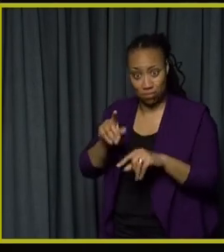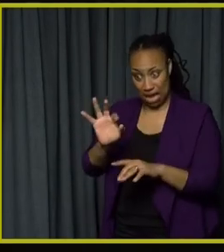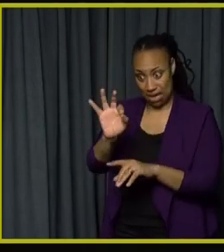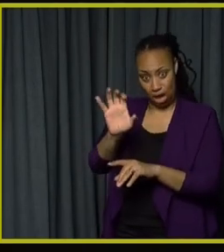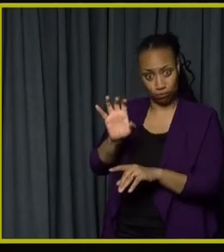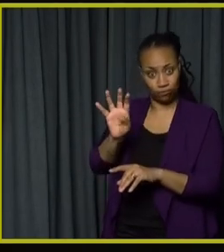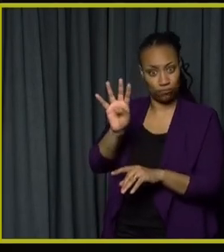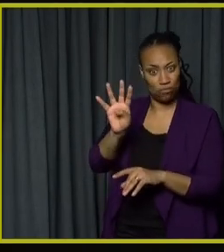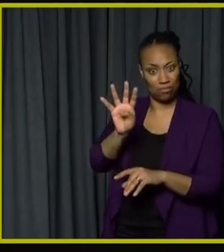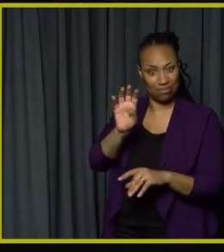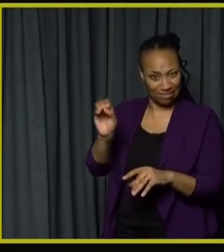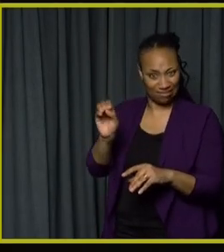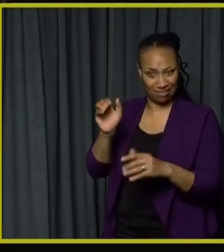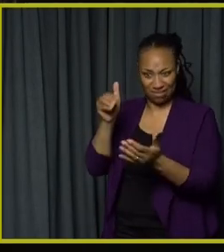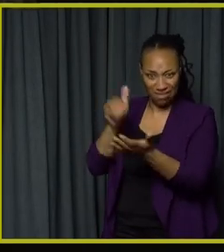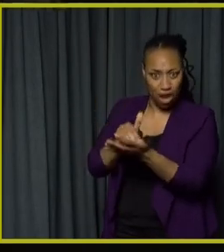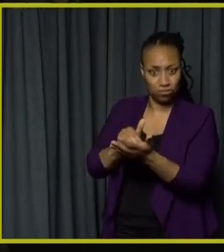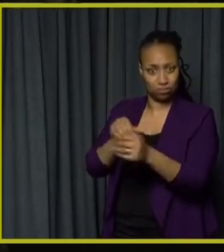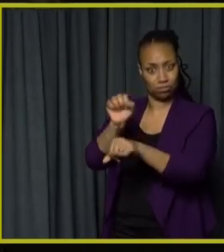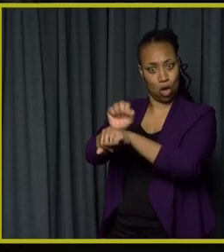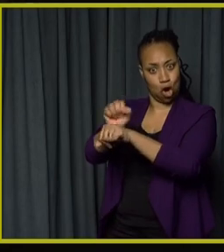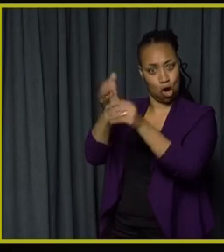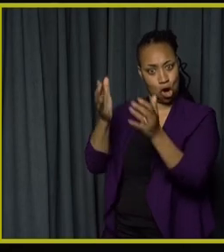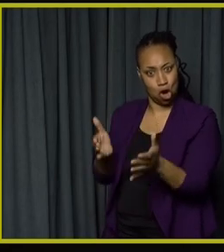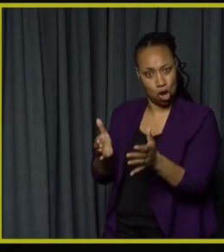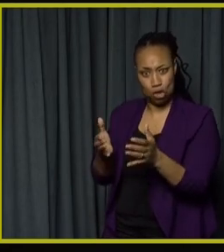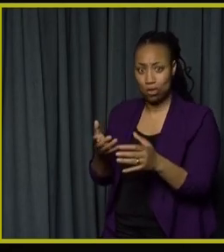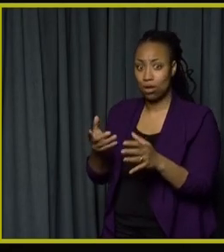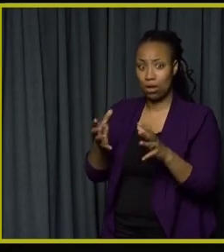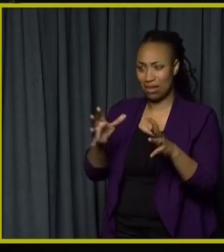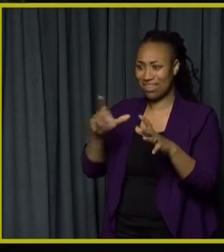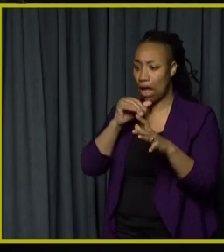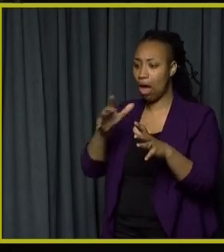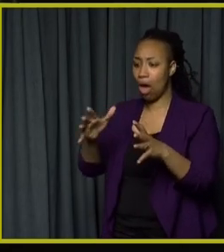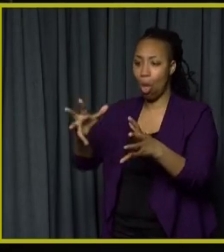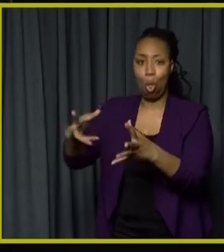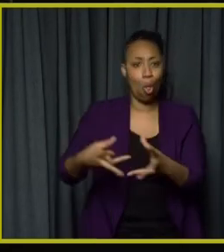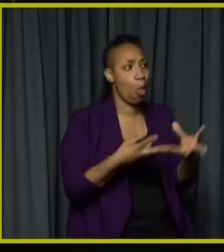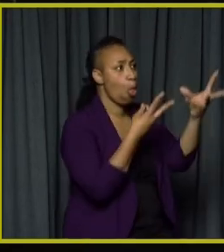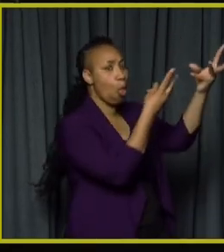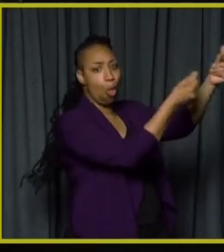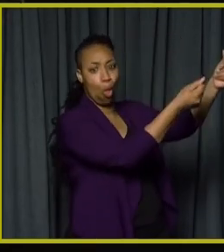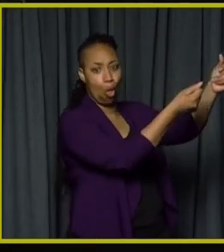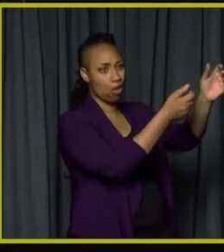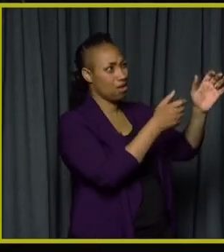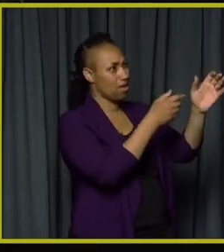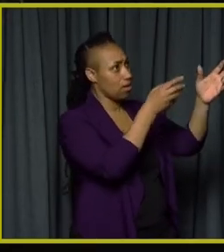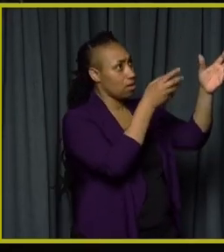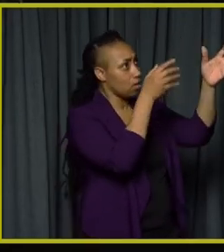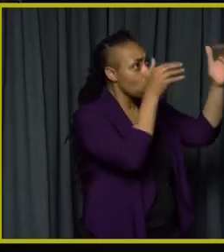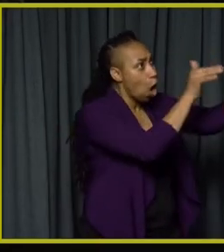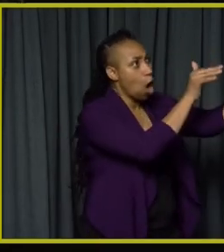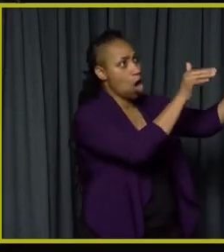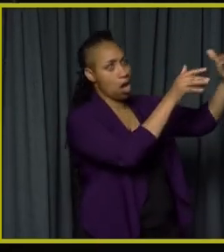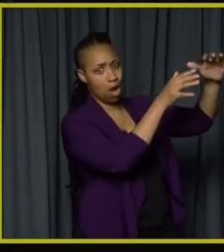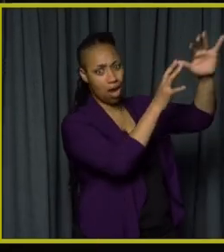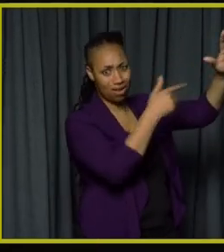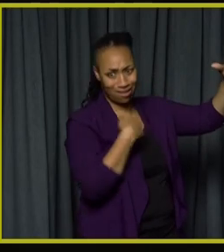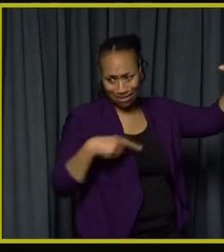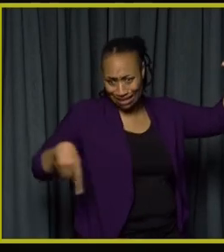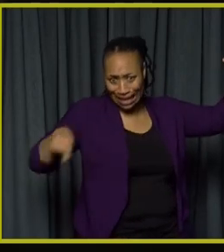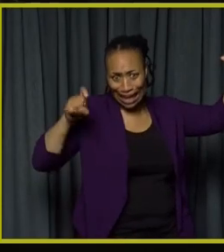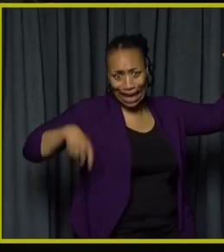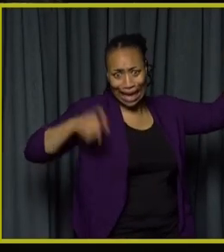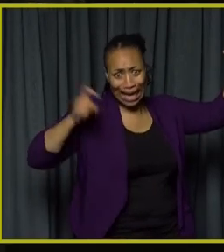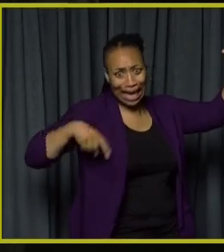945,000 jobs. Instead of putting those resources in war, we would support life because water is life. If we cut